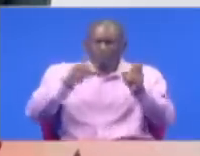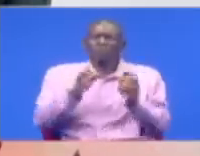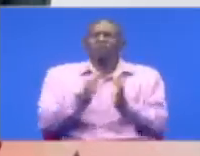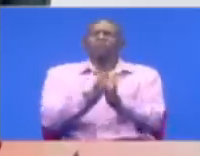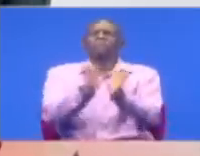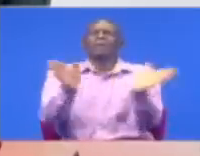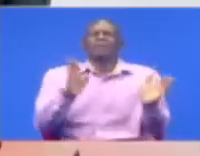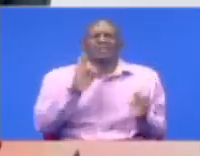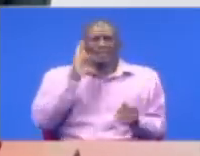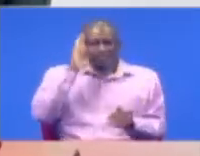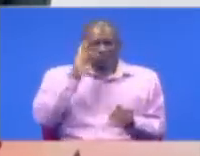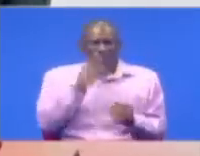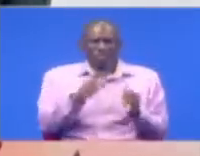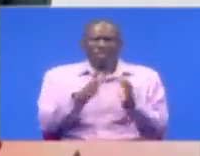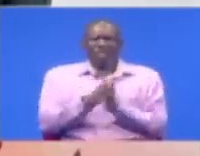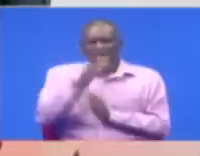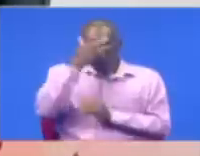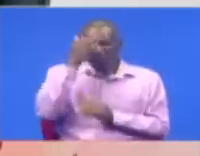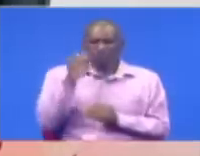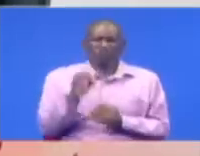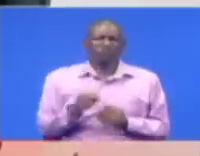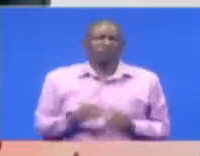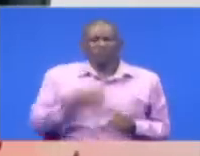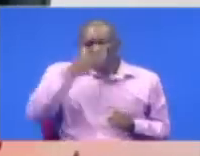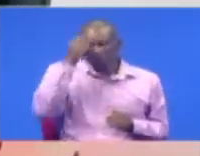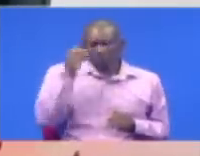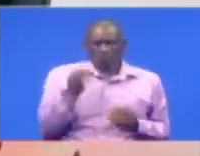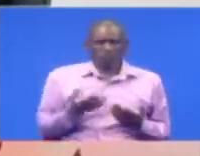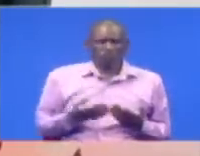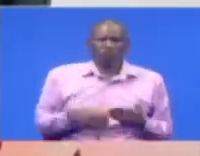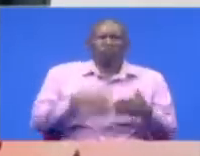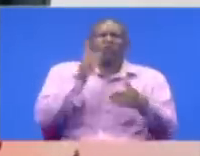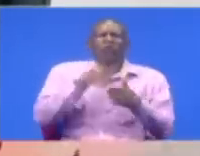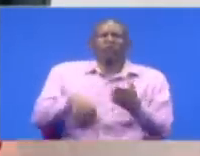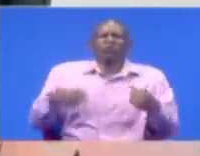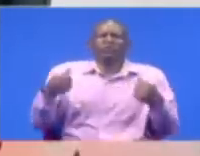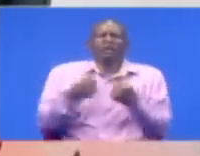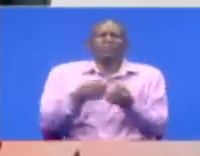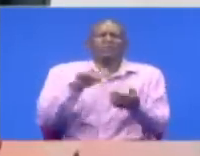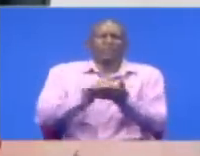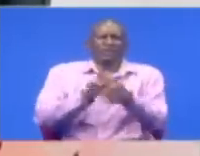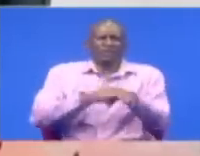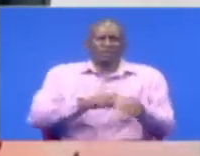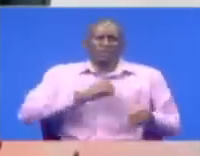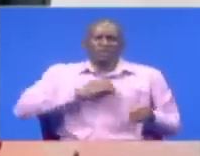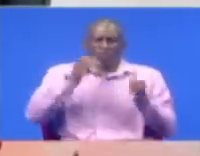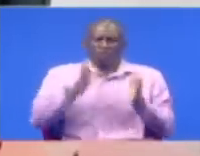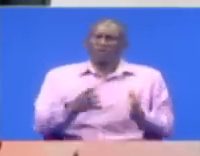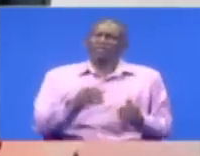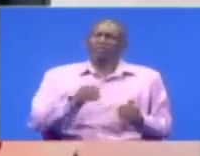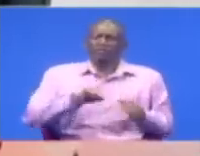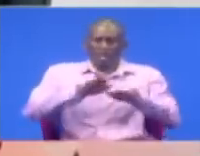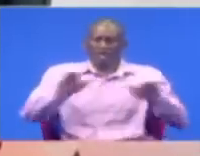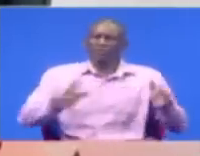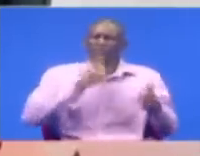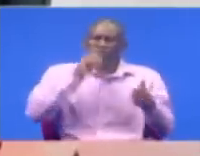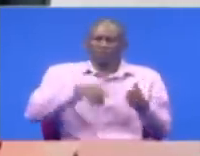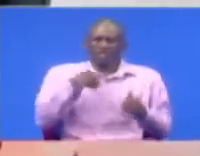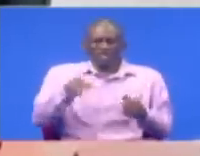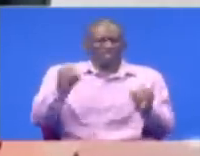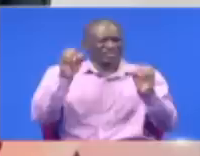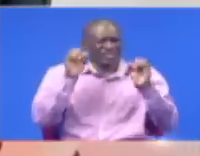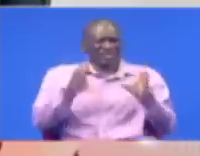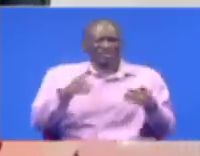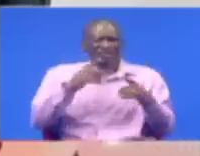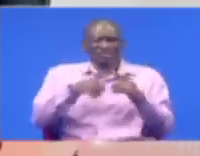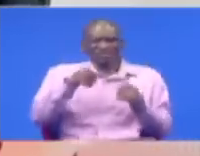purpose. And because of what was then happening, the owners were saying, this is nothing more